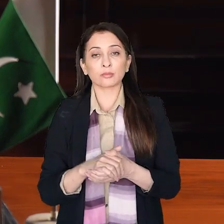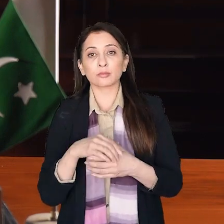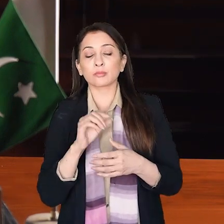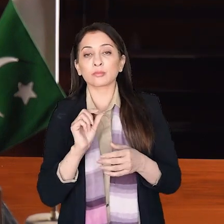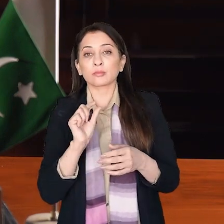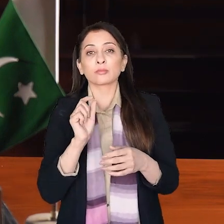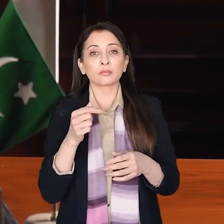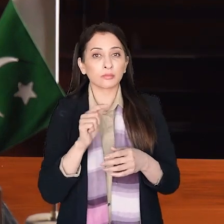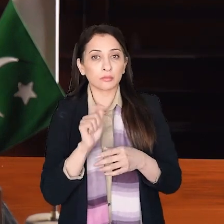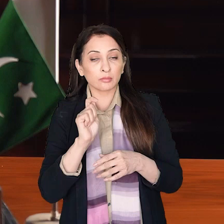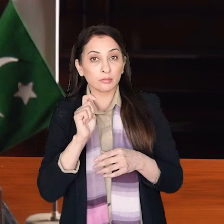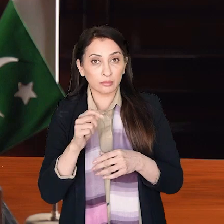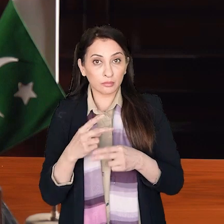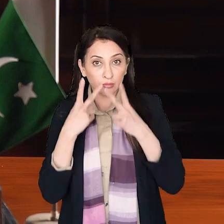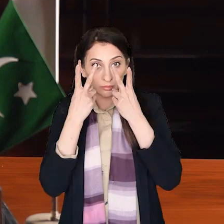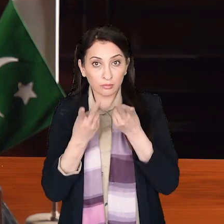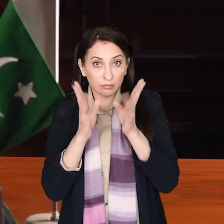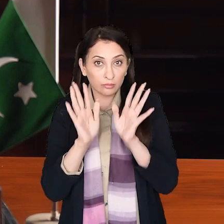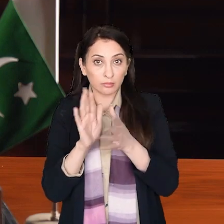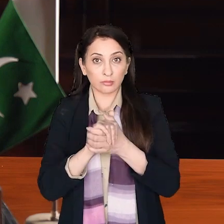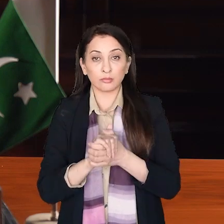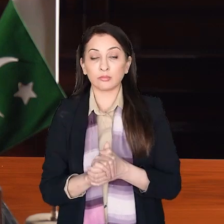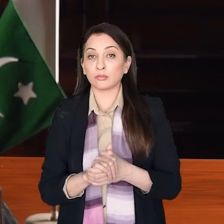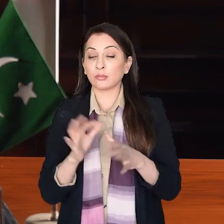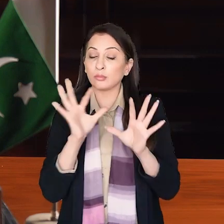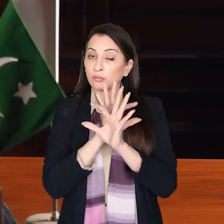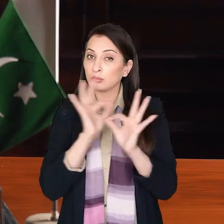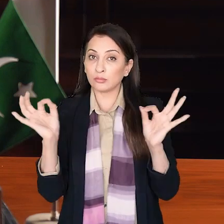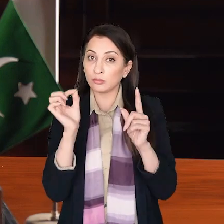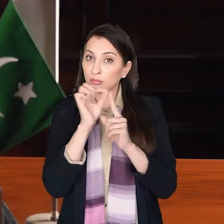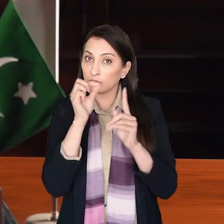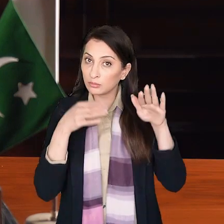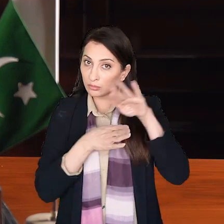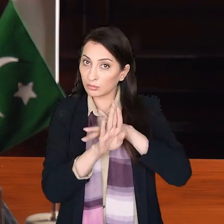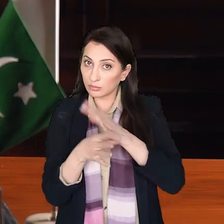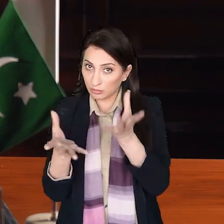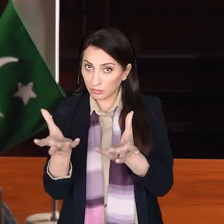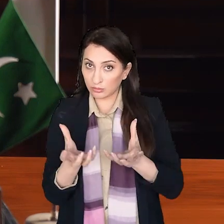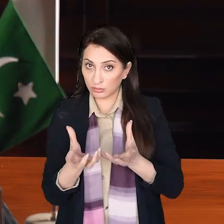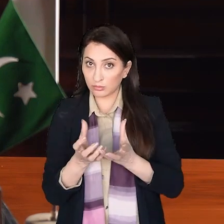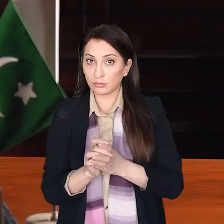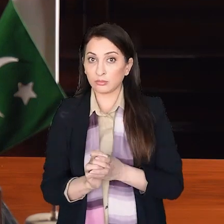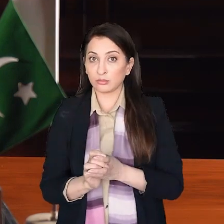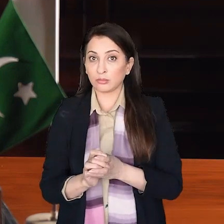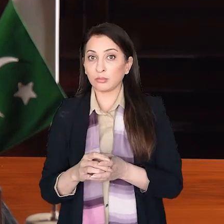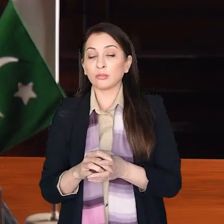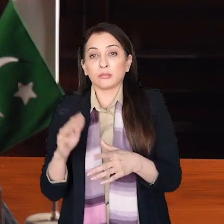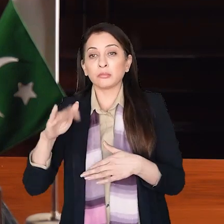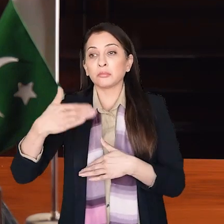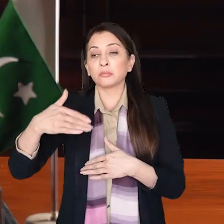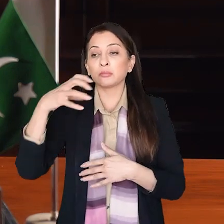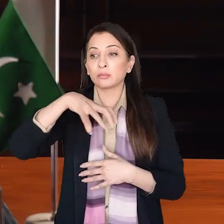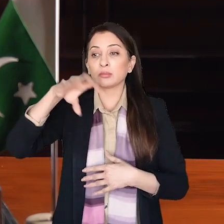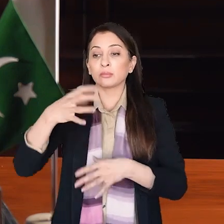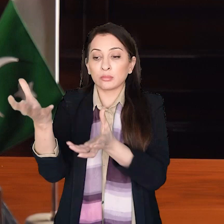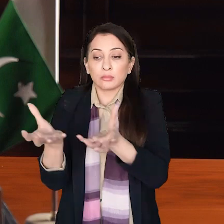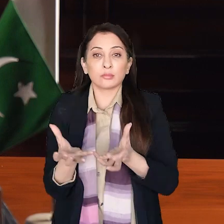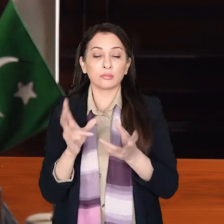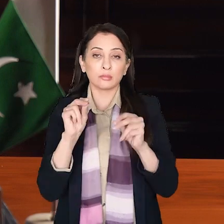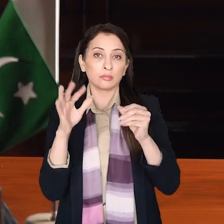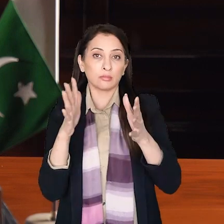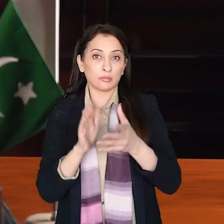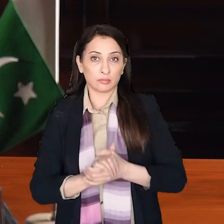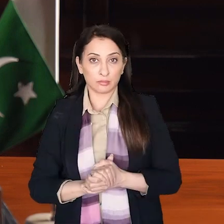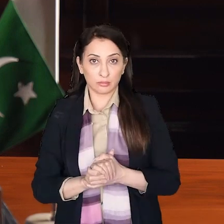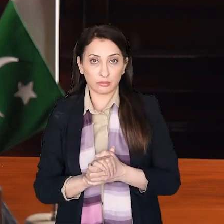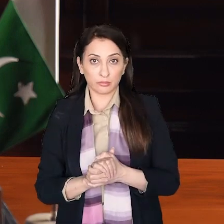fields essentially which have 100% raw material availability in Pakistan, so that we're no longer import dependent, and so that we may play